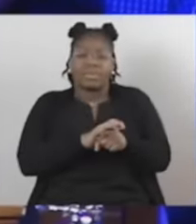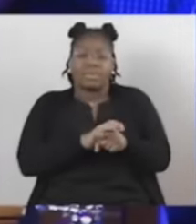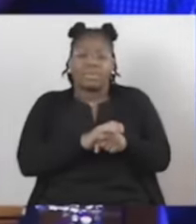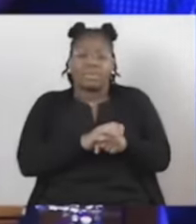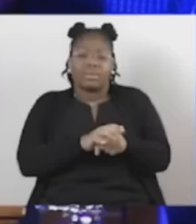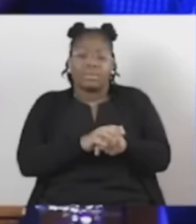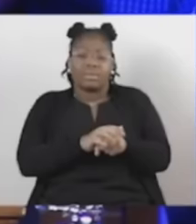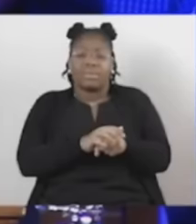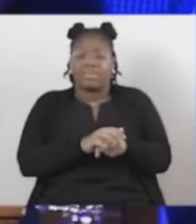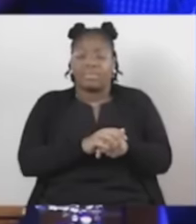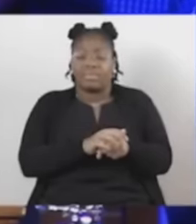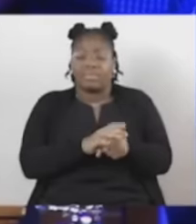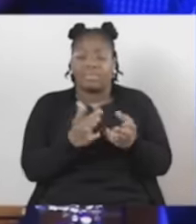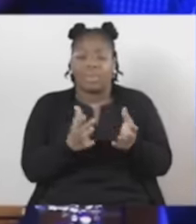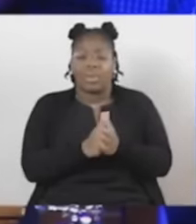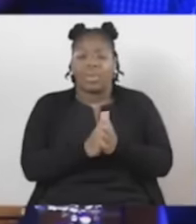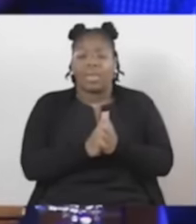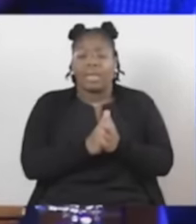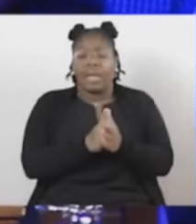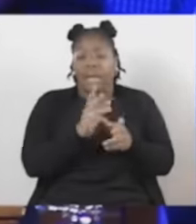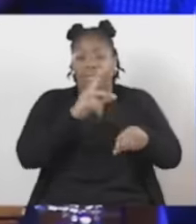Such is the setting of our text tonight.